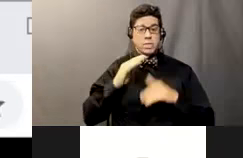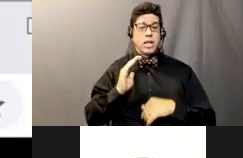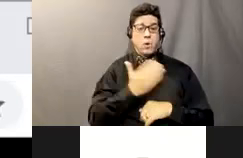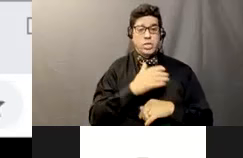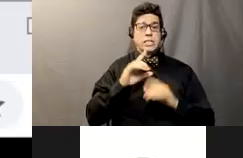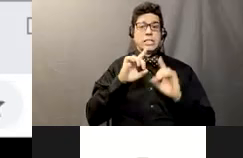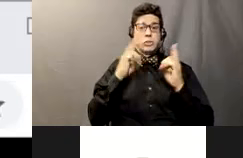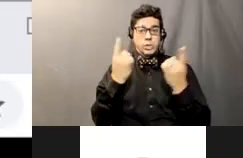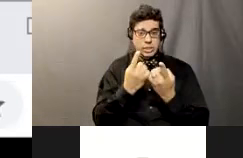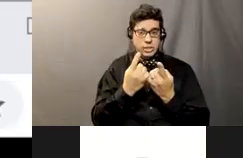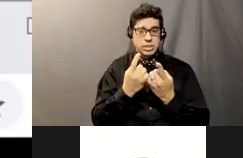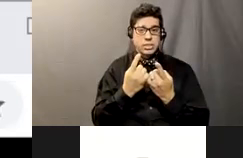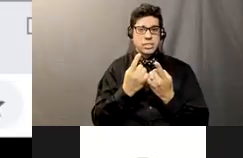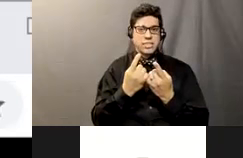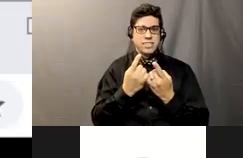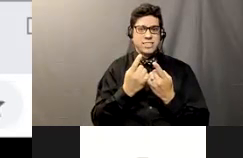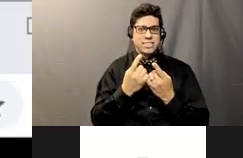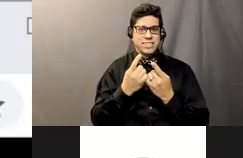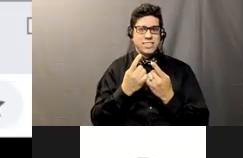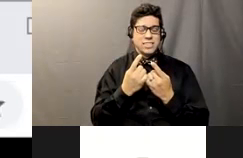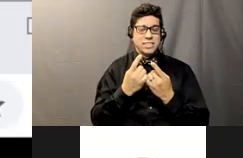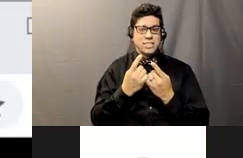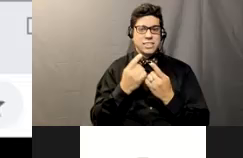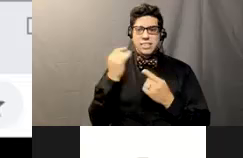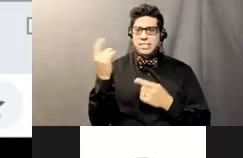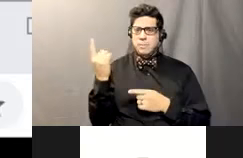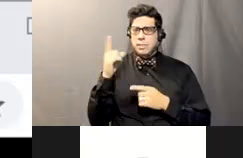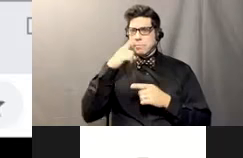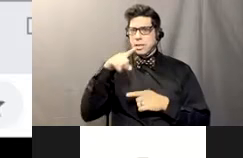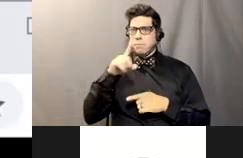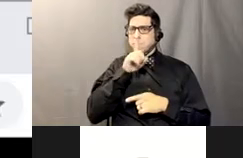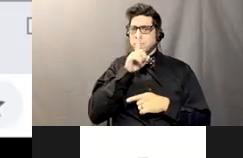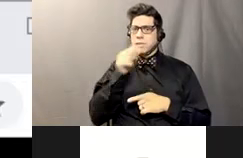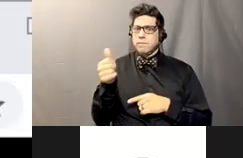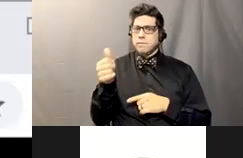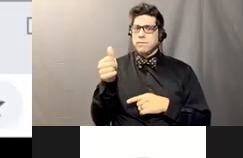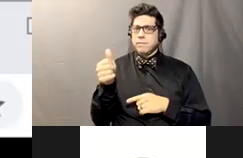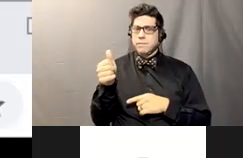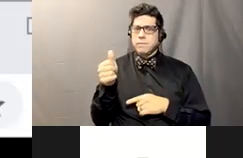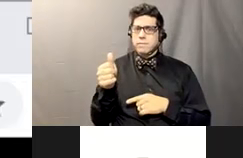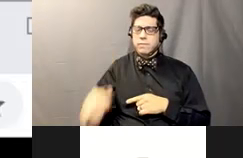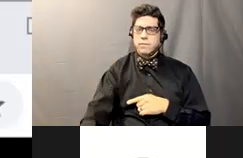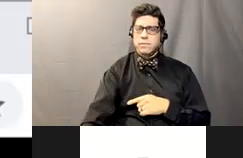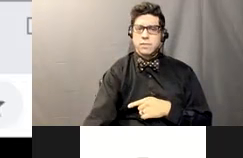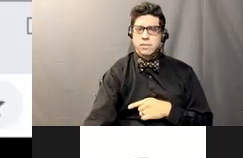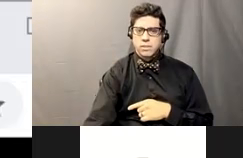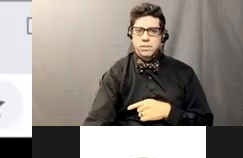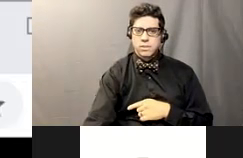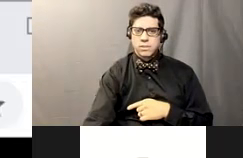I got some yesterday. If maybe someone can mute themselves, great. He's like, take one of each. And I'm like,